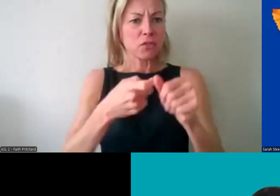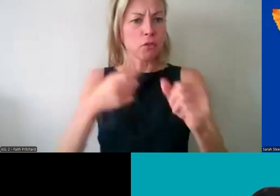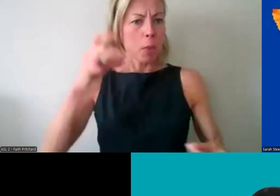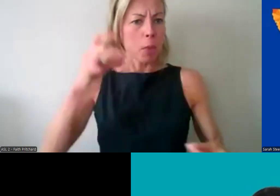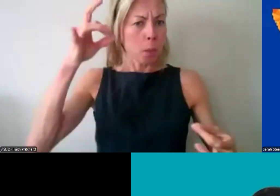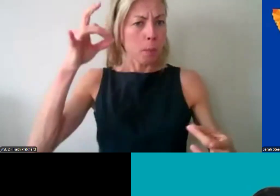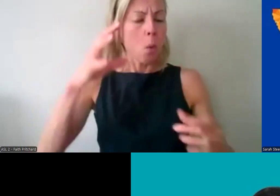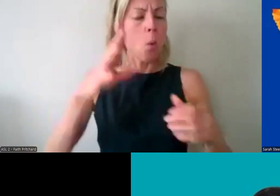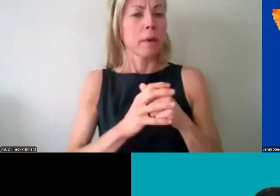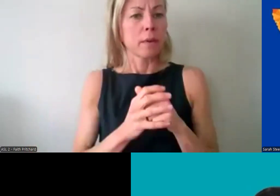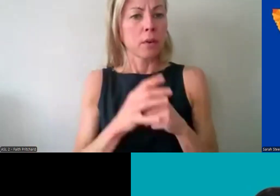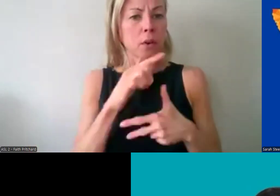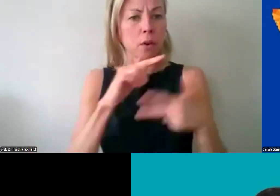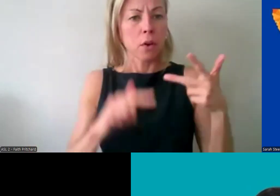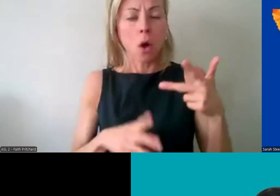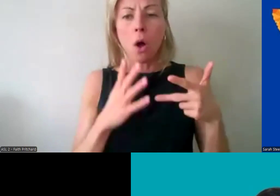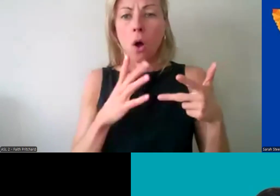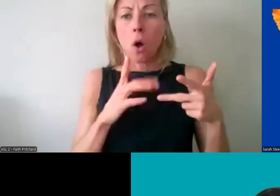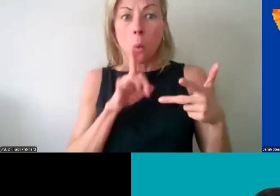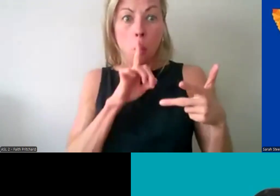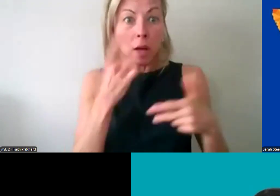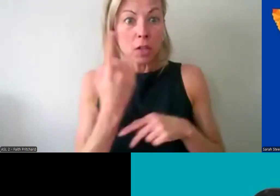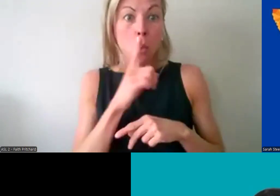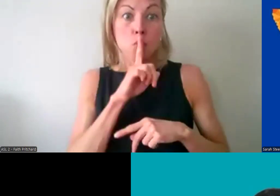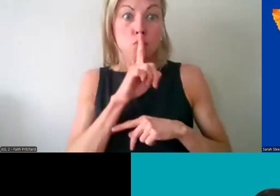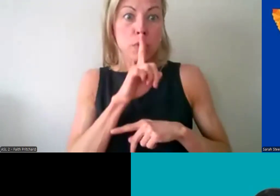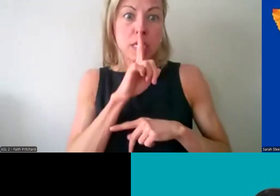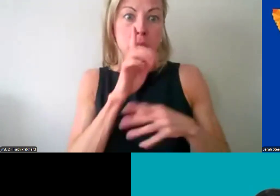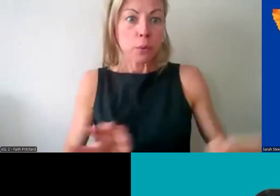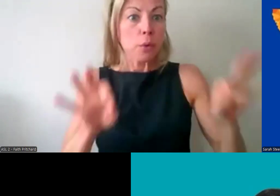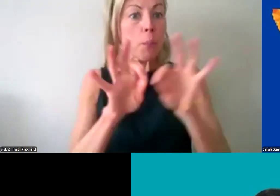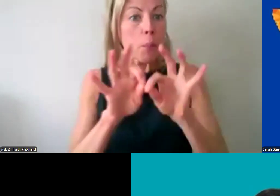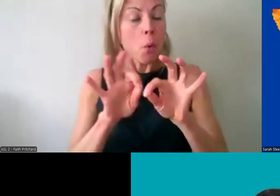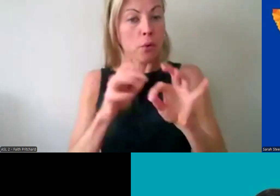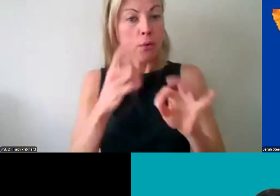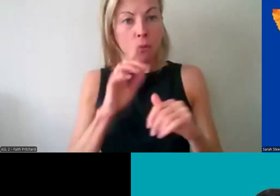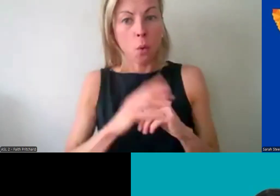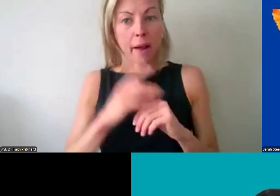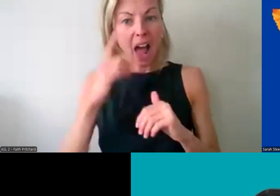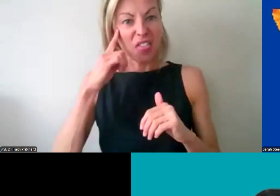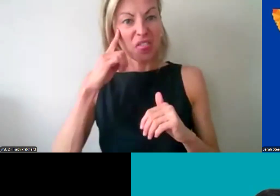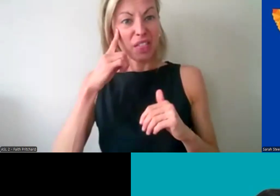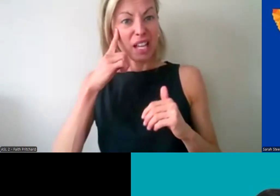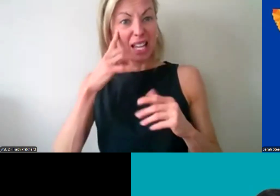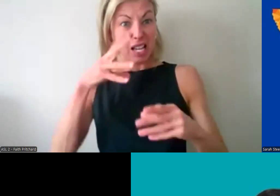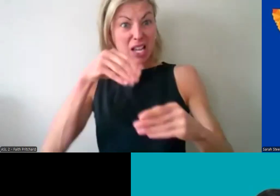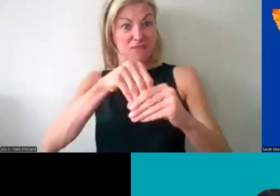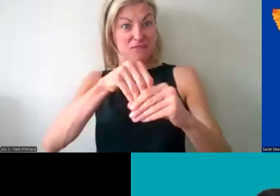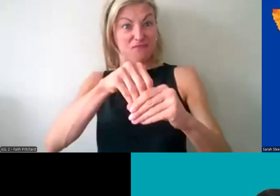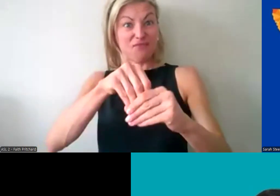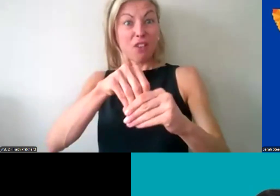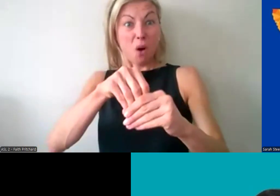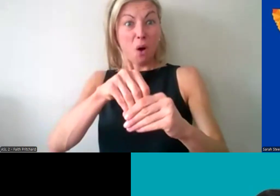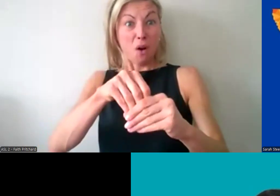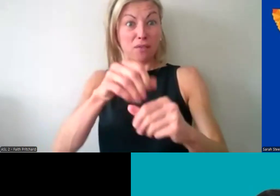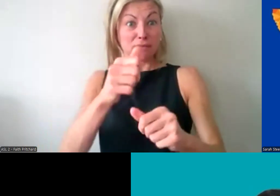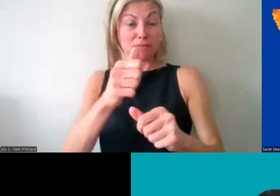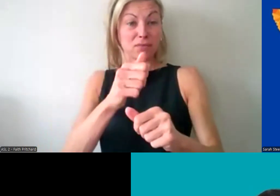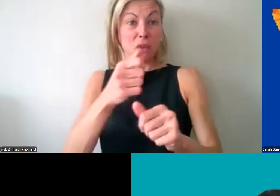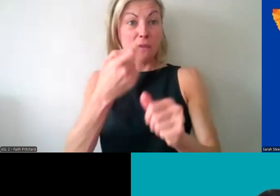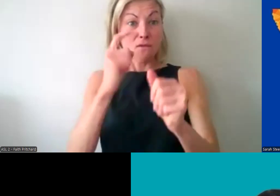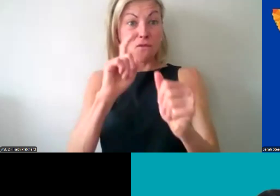that it's really important for, I think, engagement for the committee